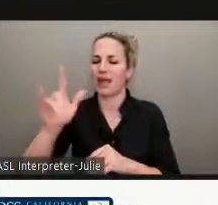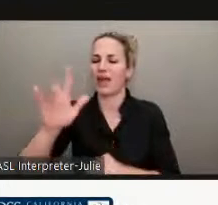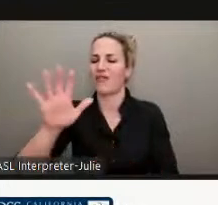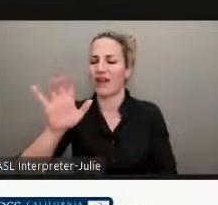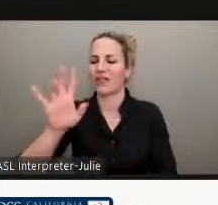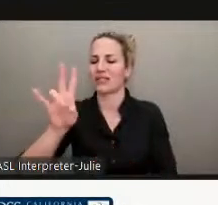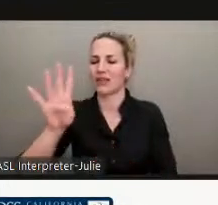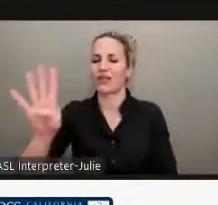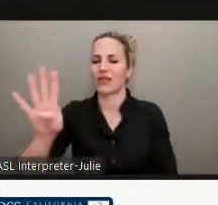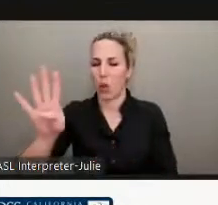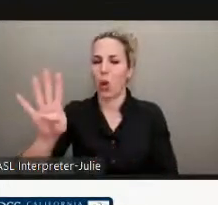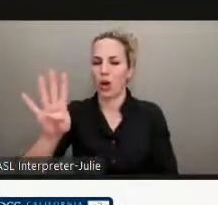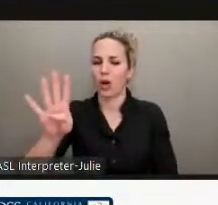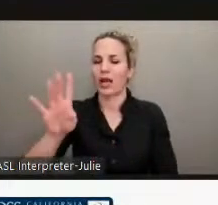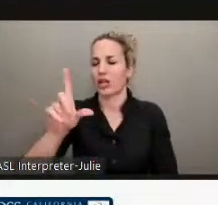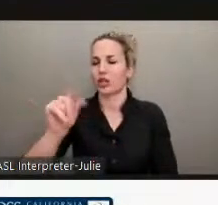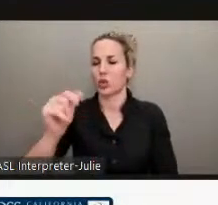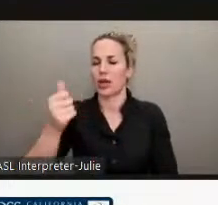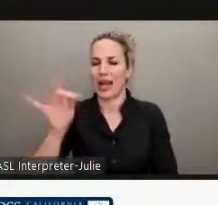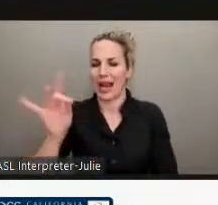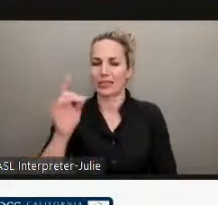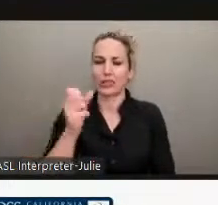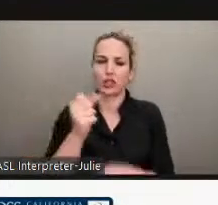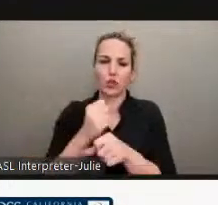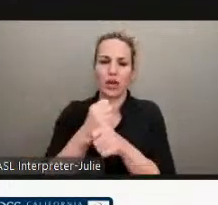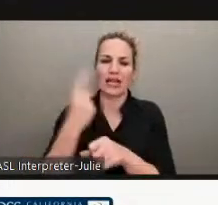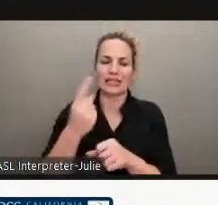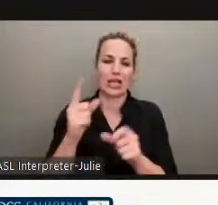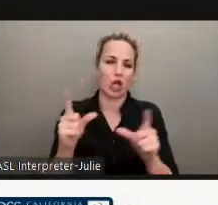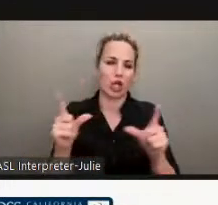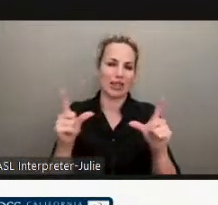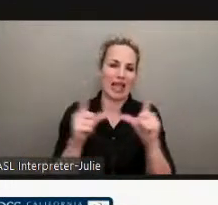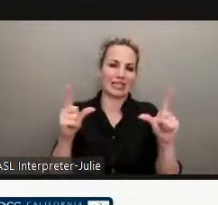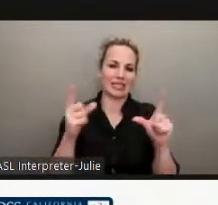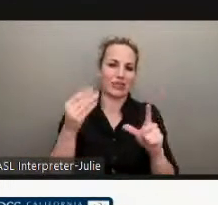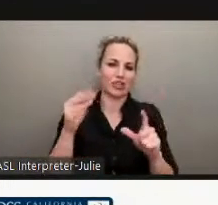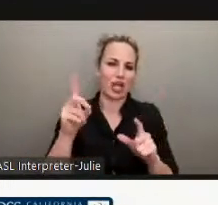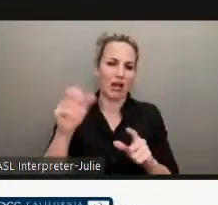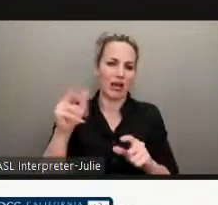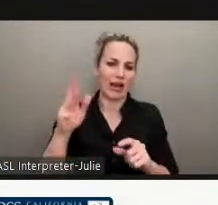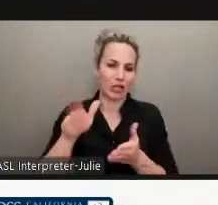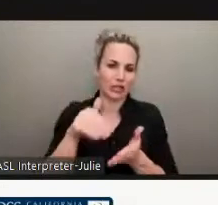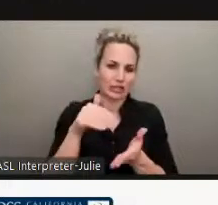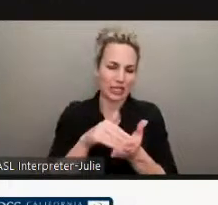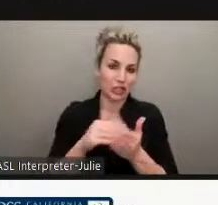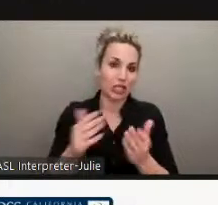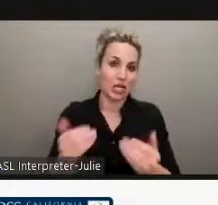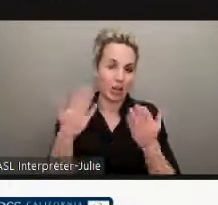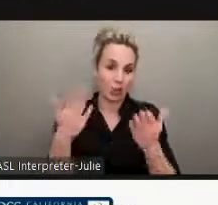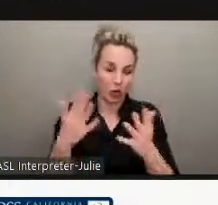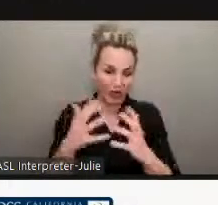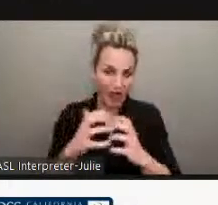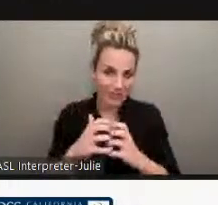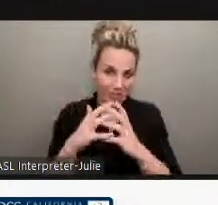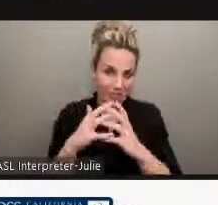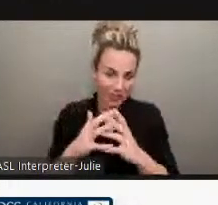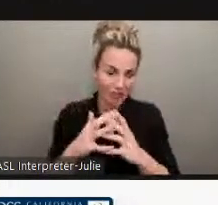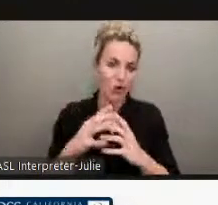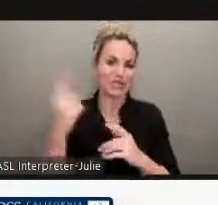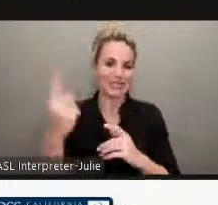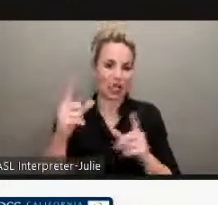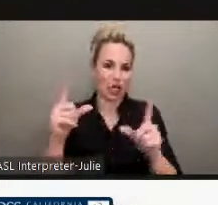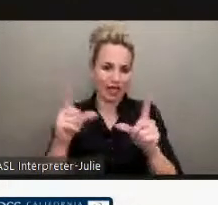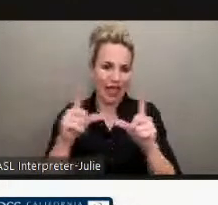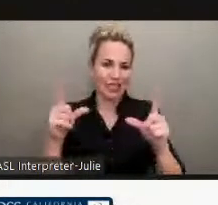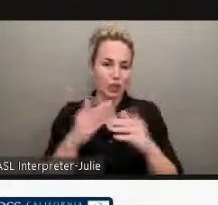of 2018, which created a single license for childcare centers. It provides for implementation of a single license through